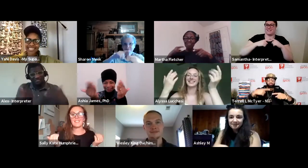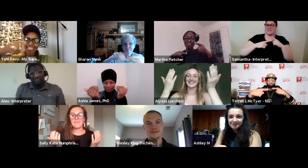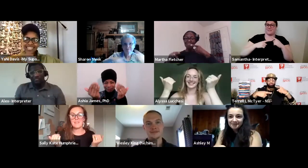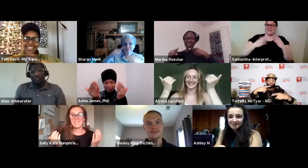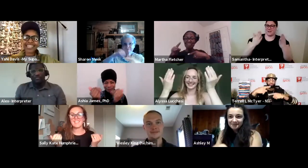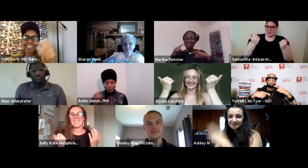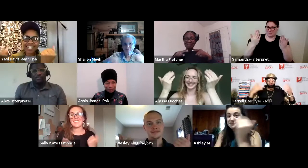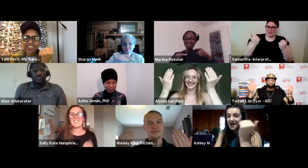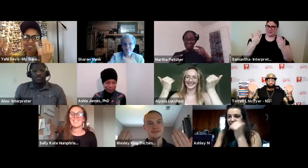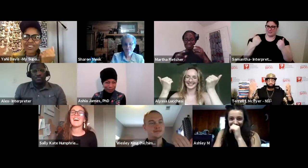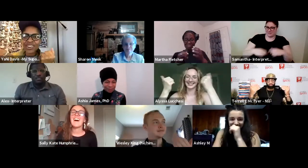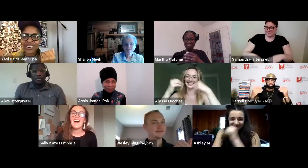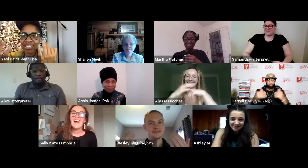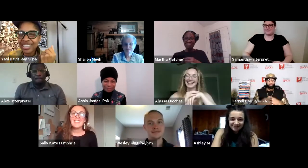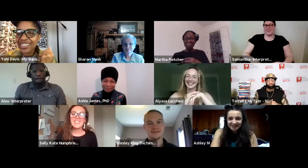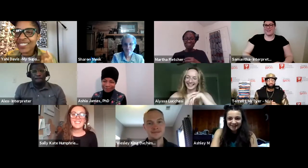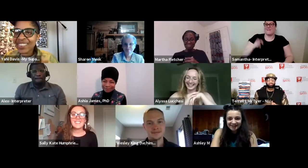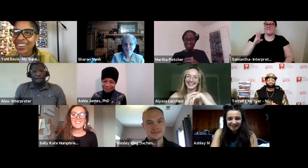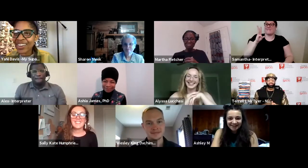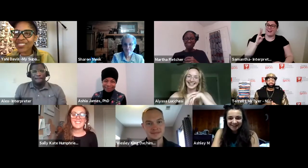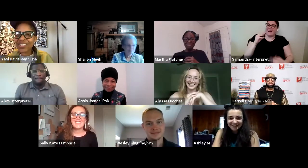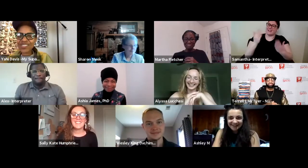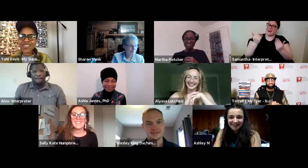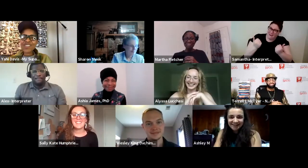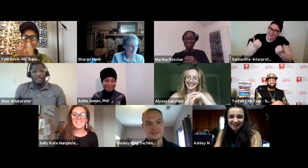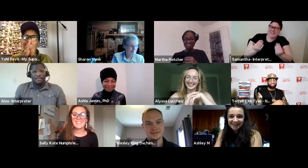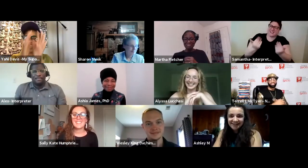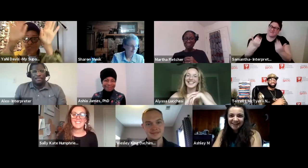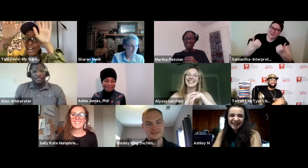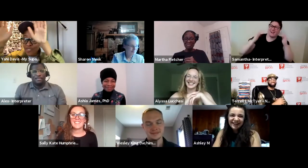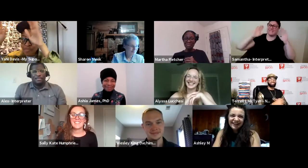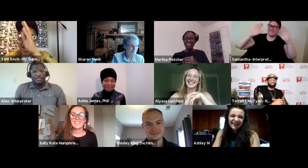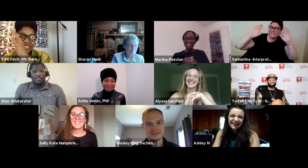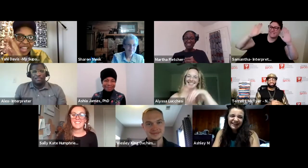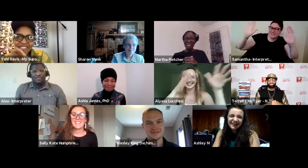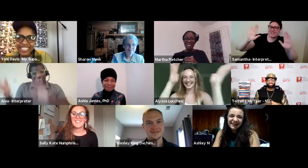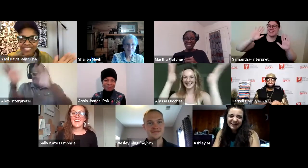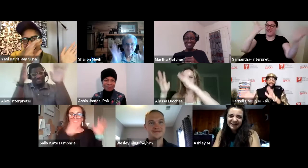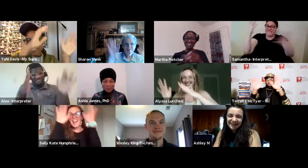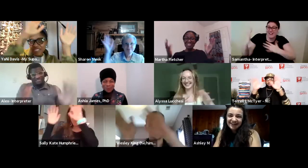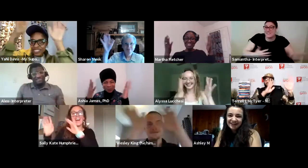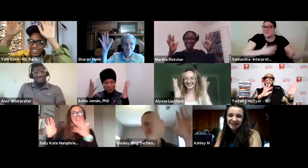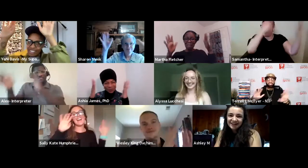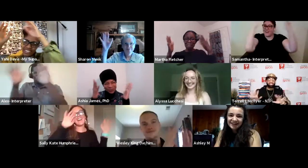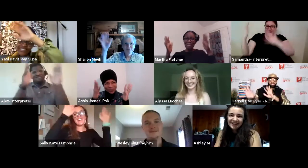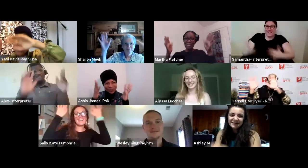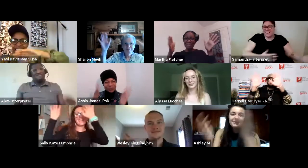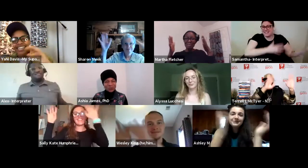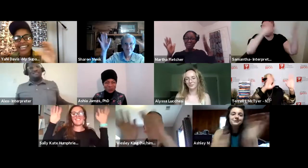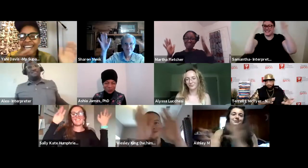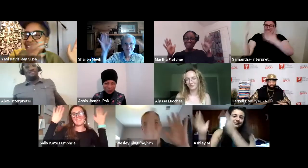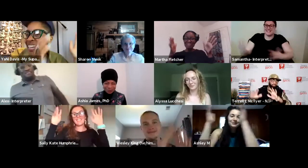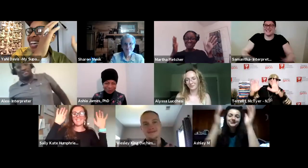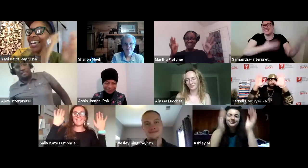Signs. Come on. Come on. Come on. Woo woo. Yes. Round of applause, family. Round of